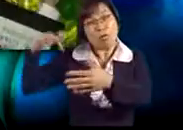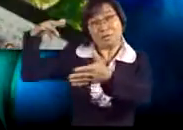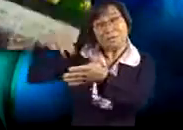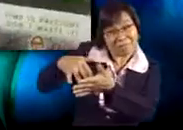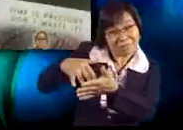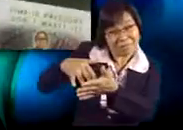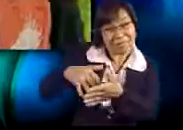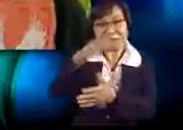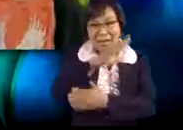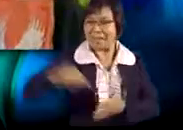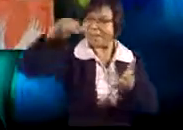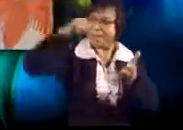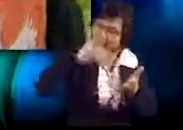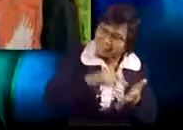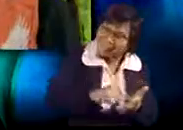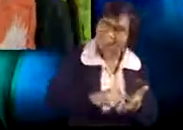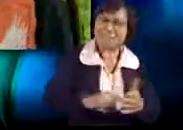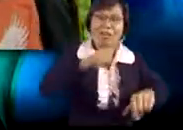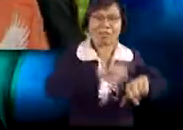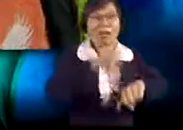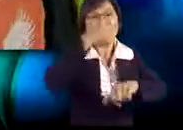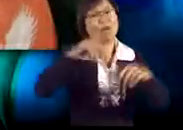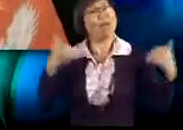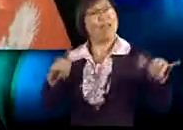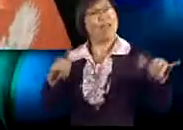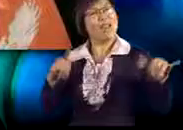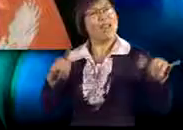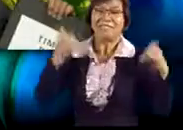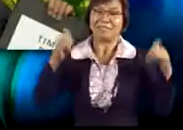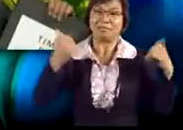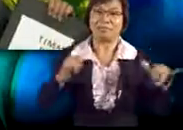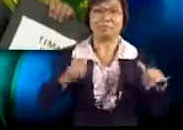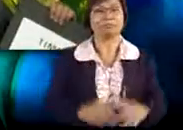for study. And this is the time for play.